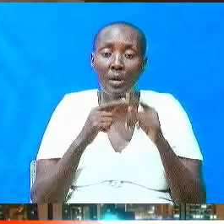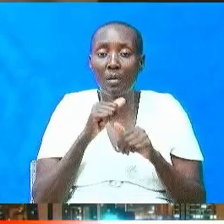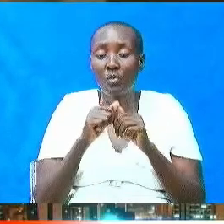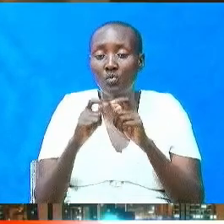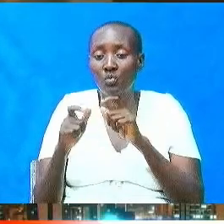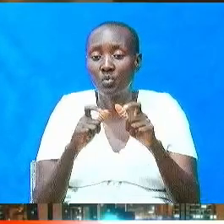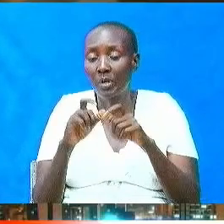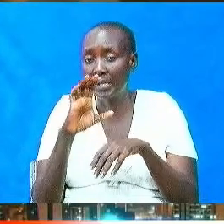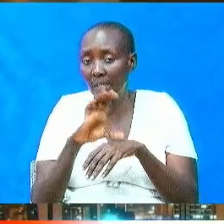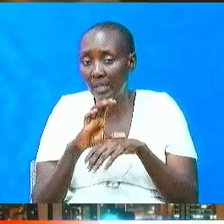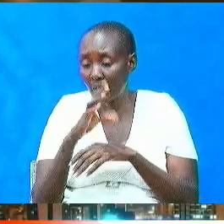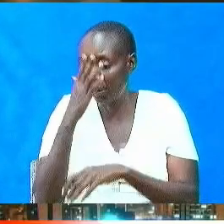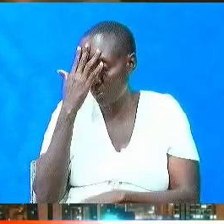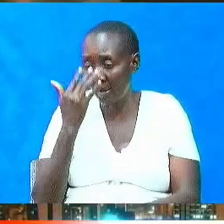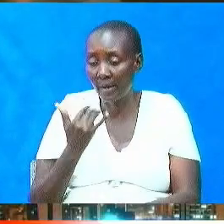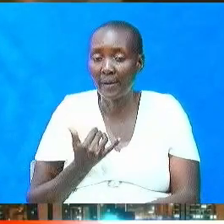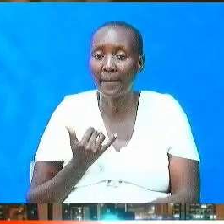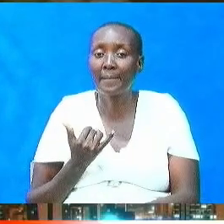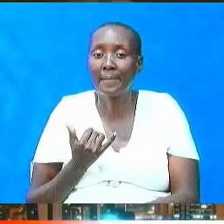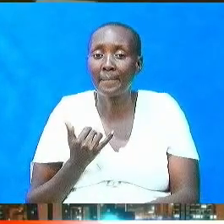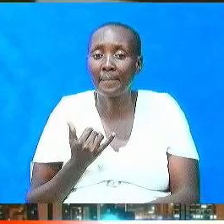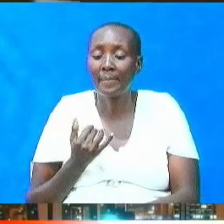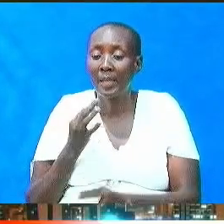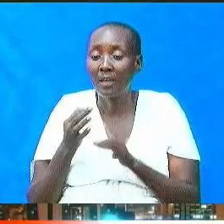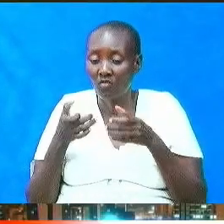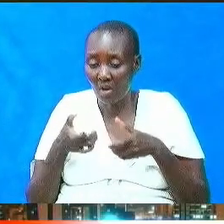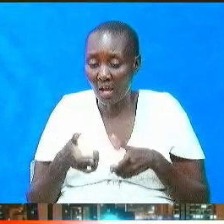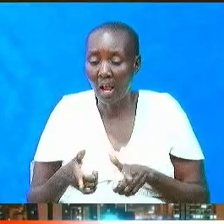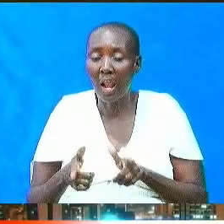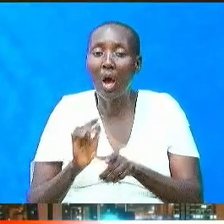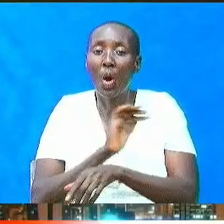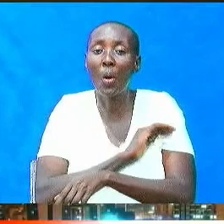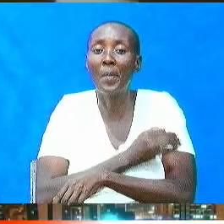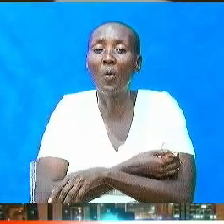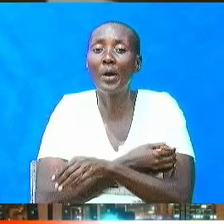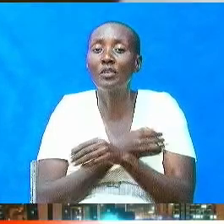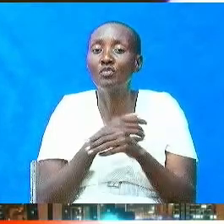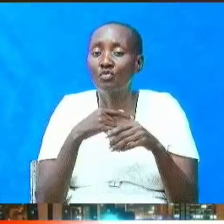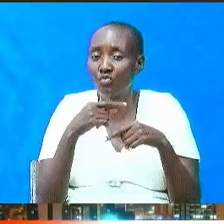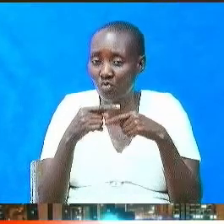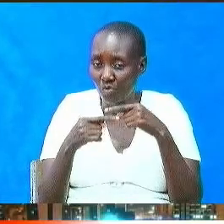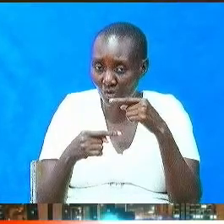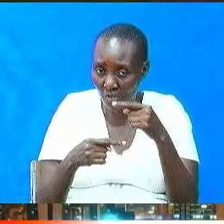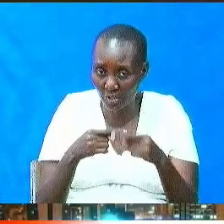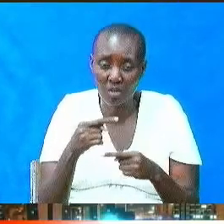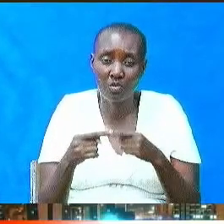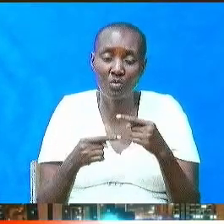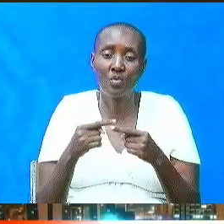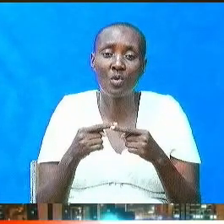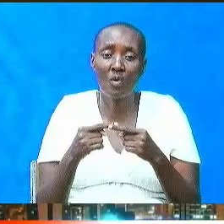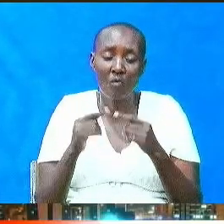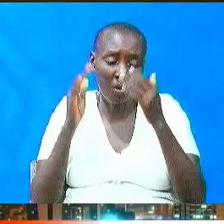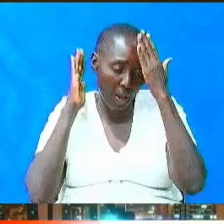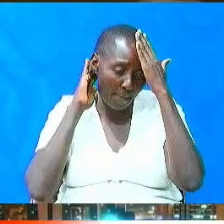the churches, because if we allow this kind of power to be exercised by